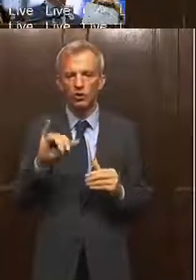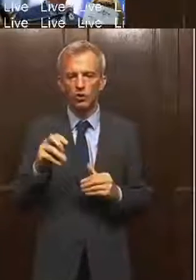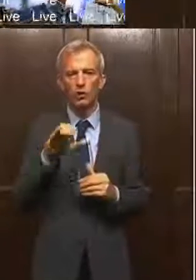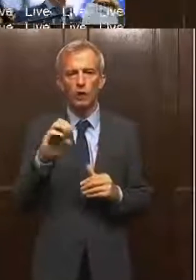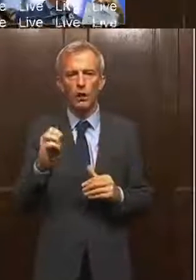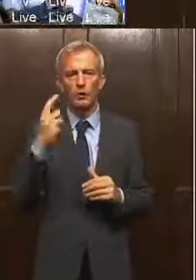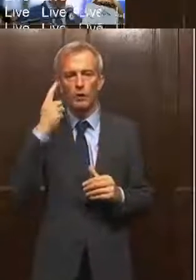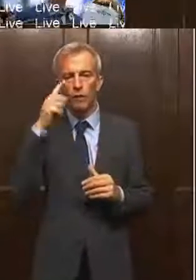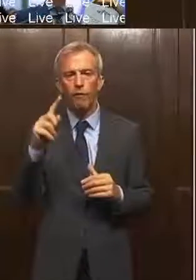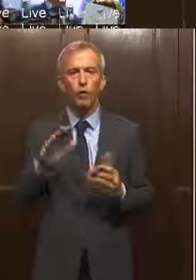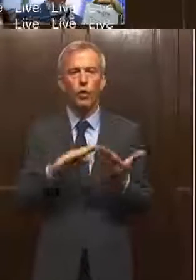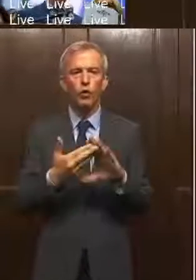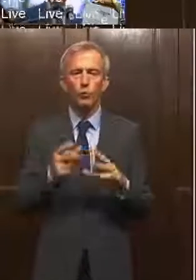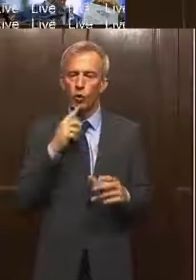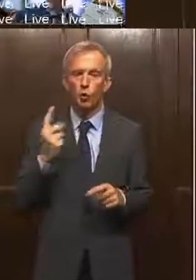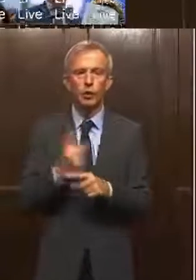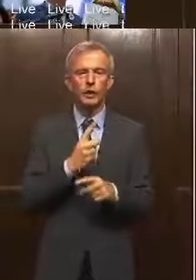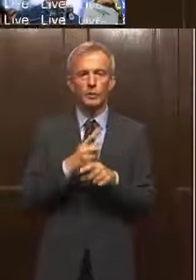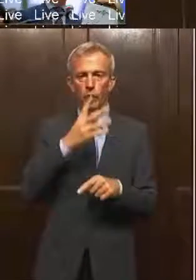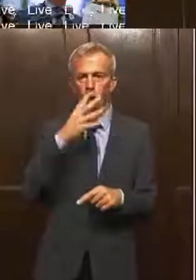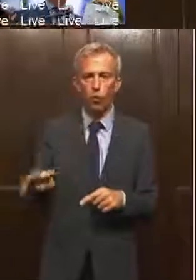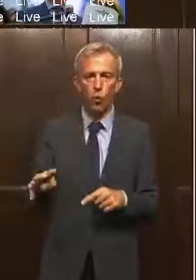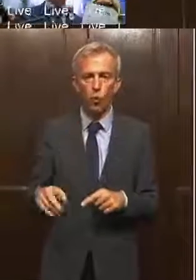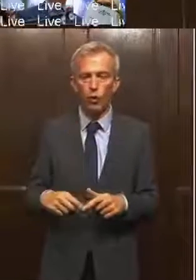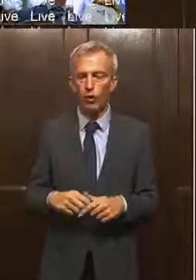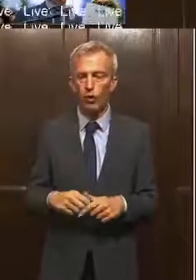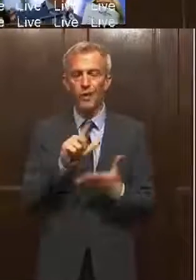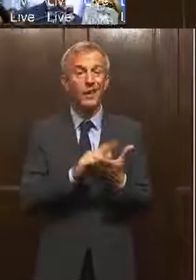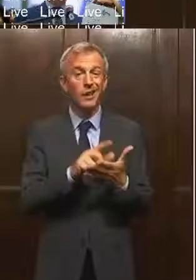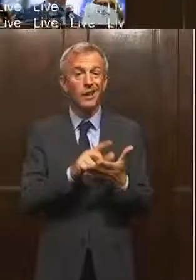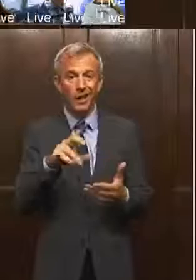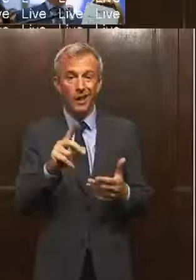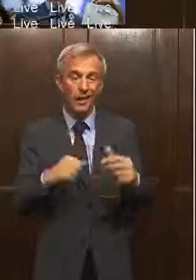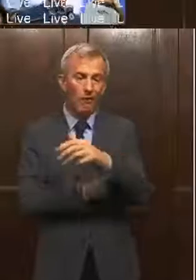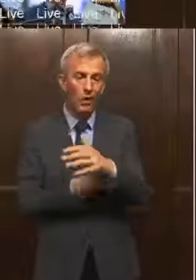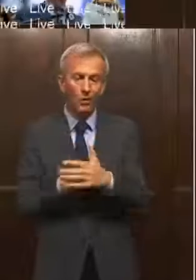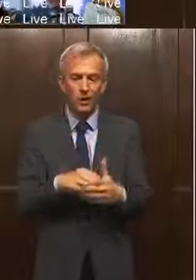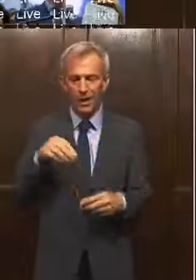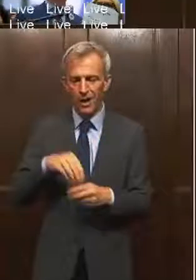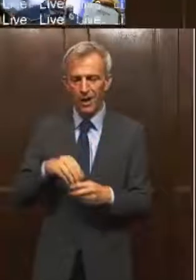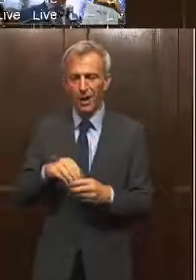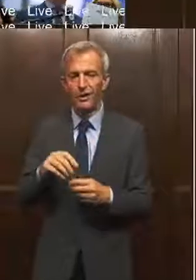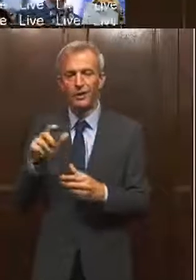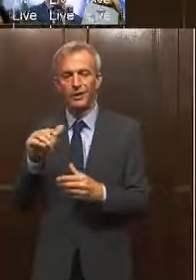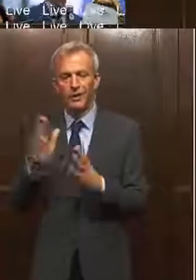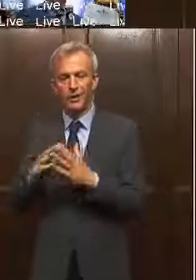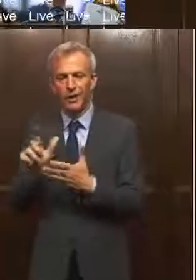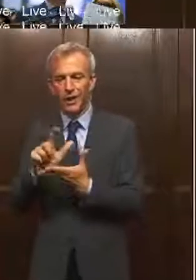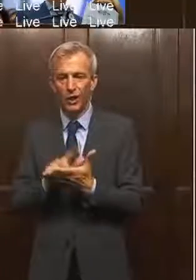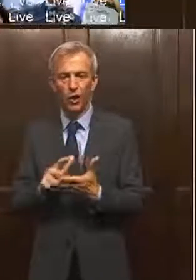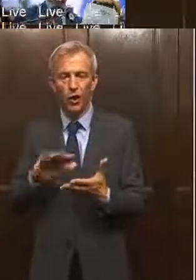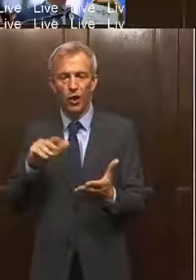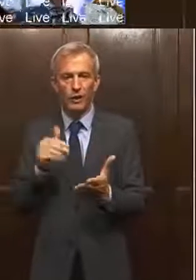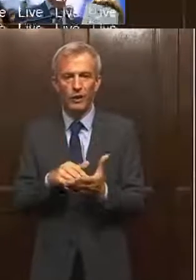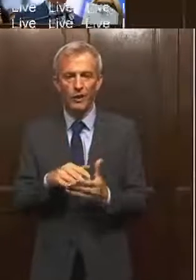day. The Legal Aid Foundation, Inner City Law Center, Public Counsel, Asian Americans Advancing